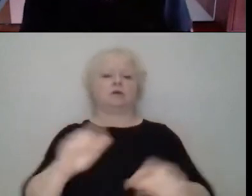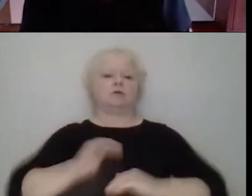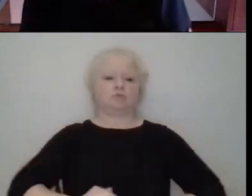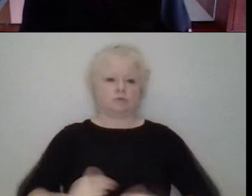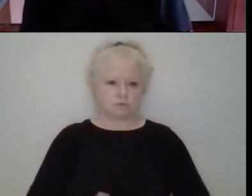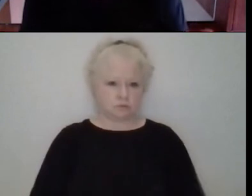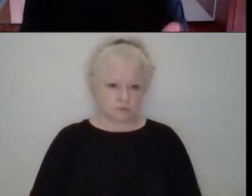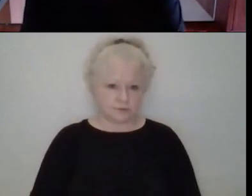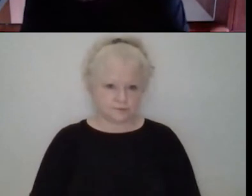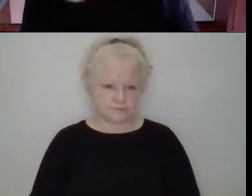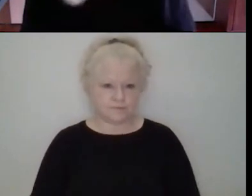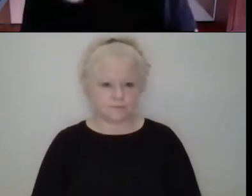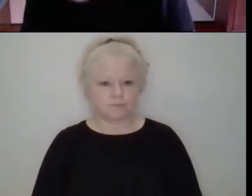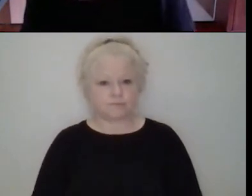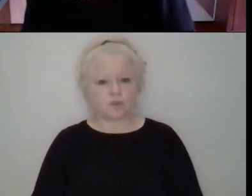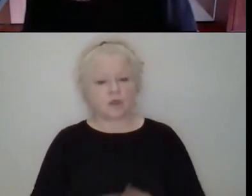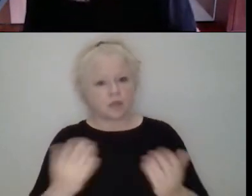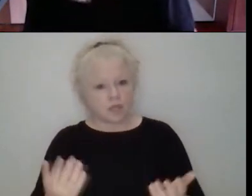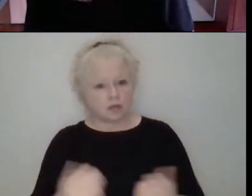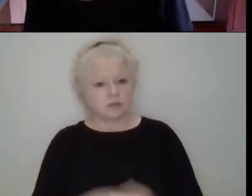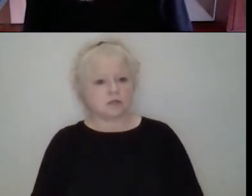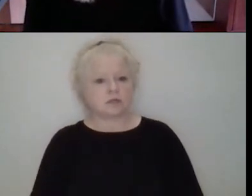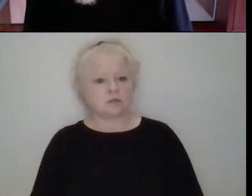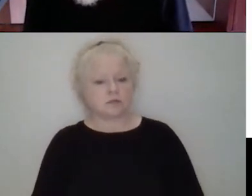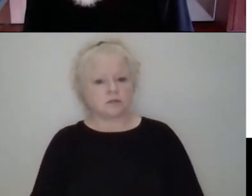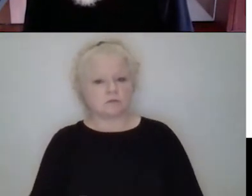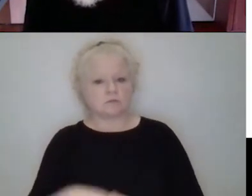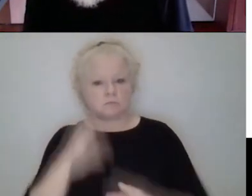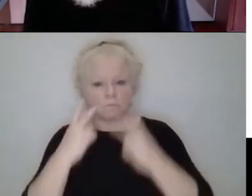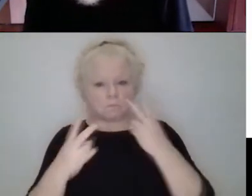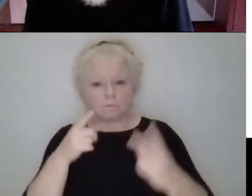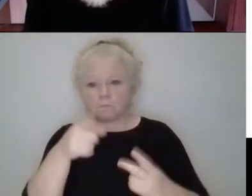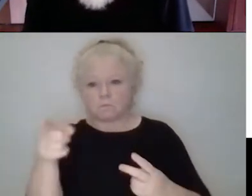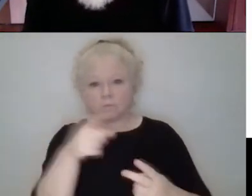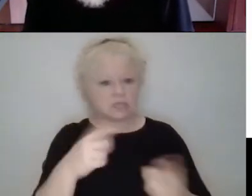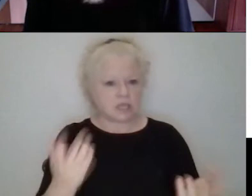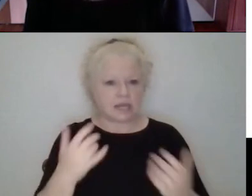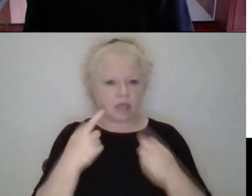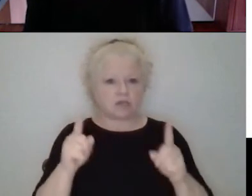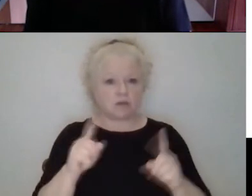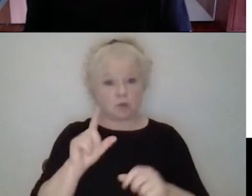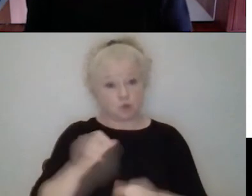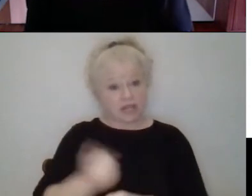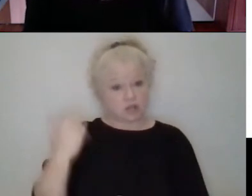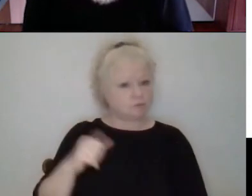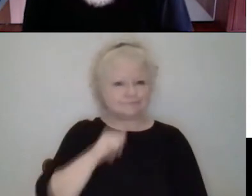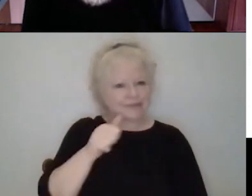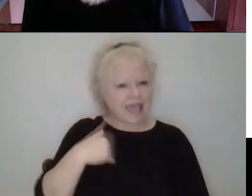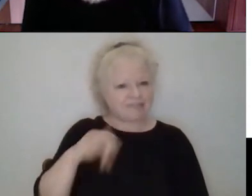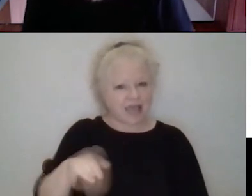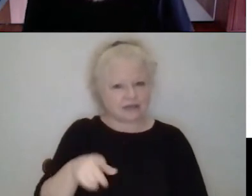because you are seeing now projects that we have abroad, but that was not the case 20 years ago. That was not the